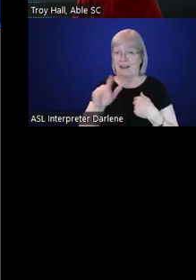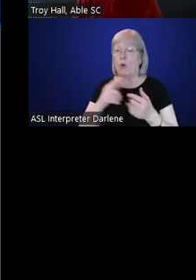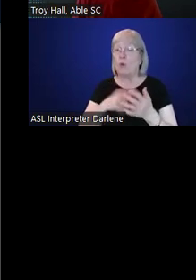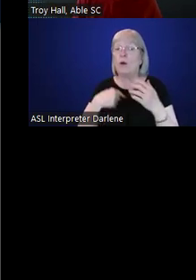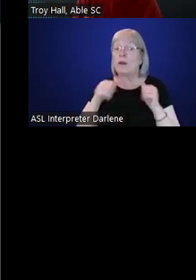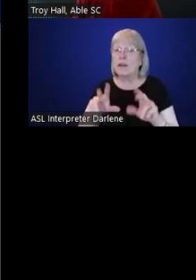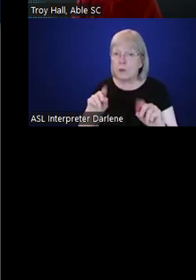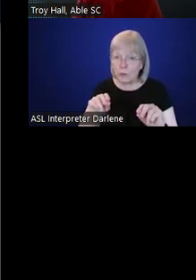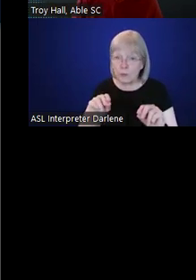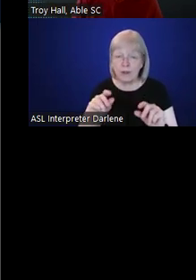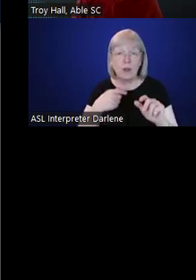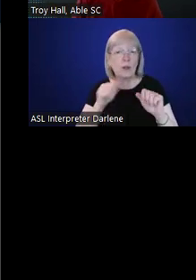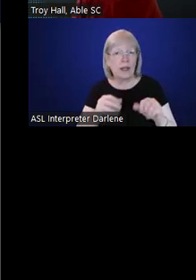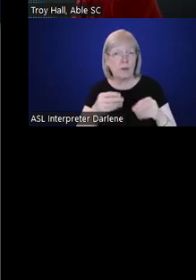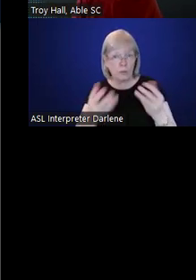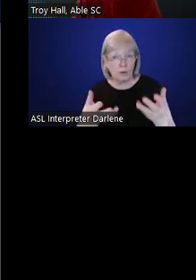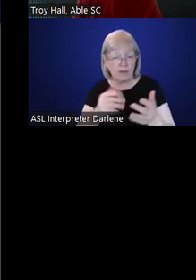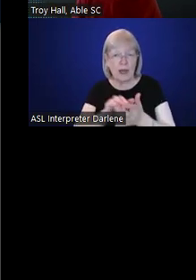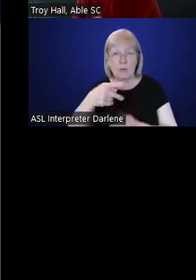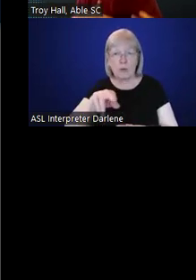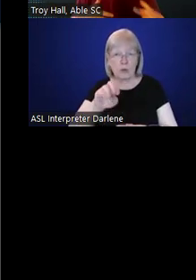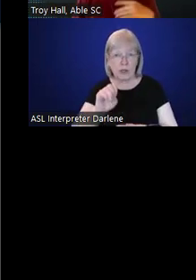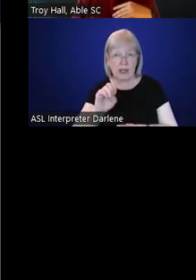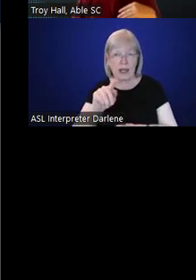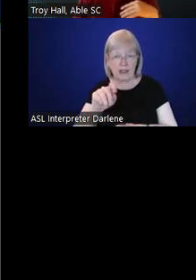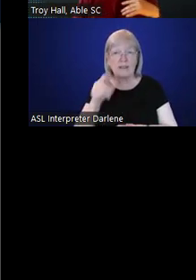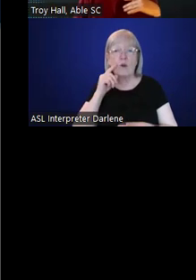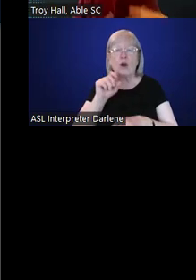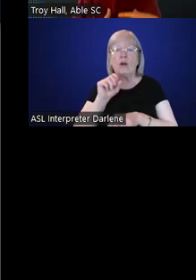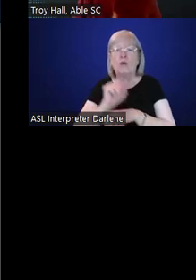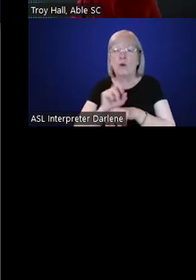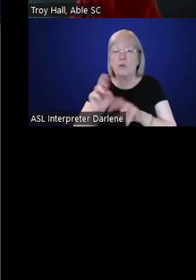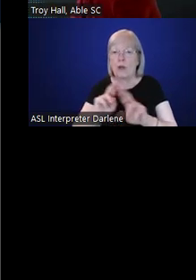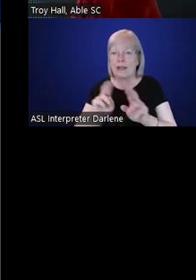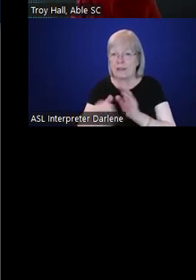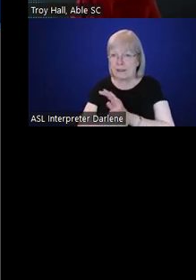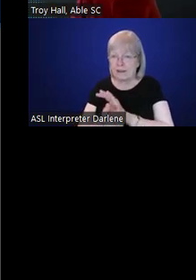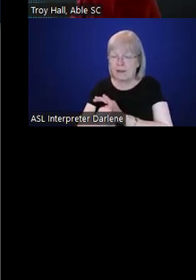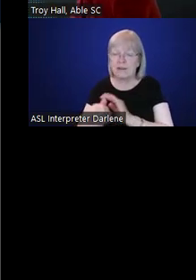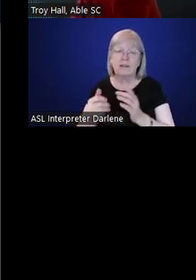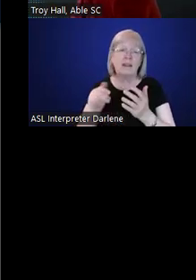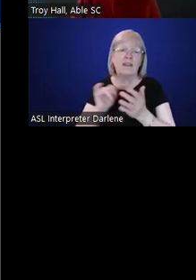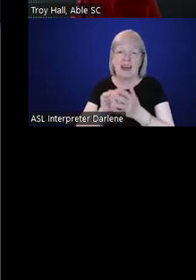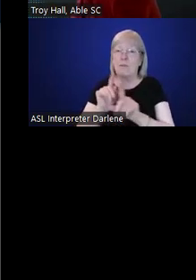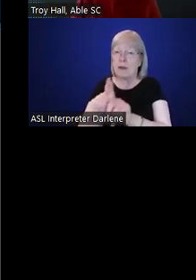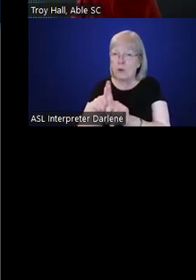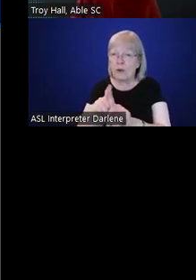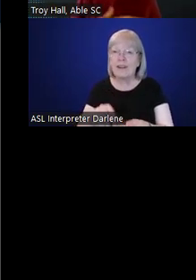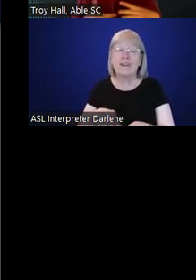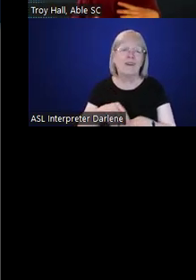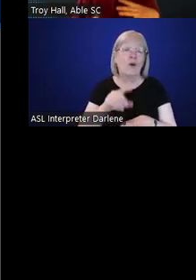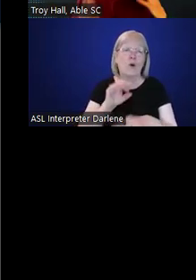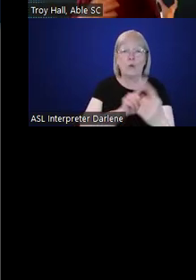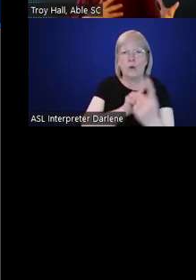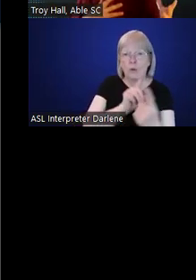provide work readiness pre-eds to build opportunities for peer mentoring and individualized planning to make sure that these